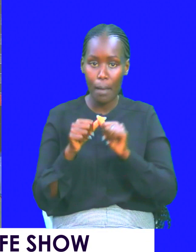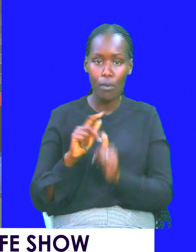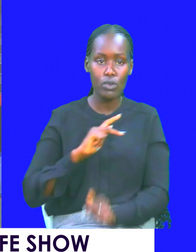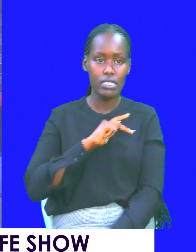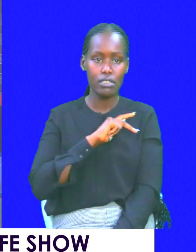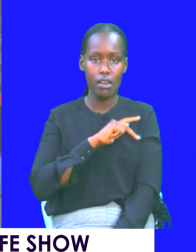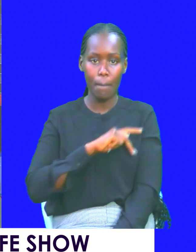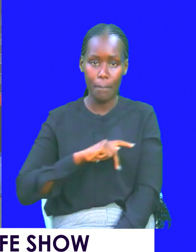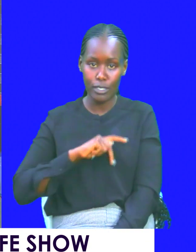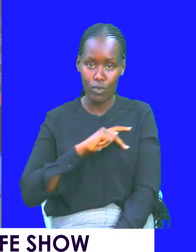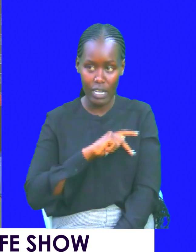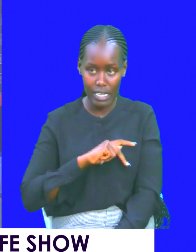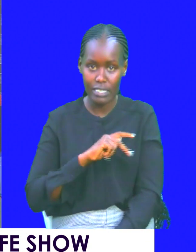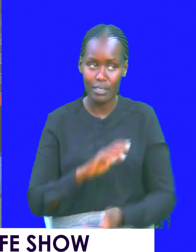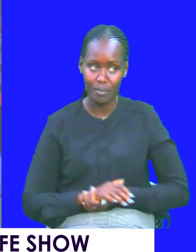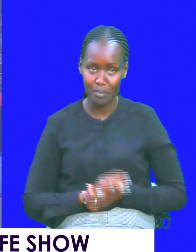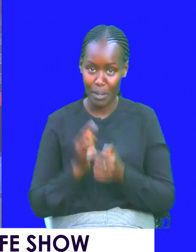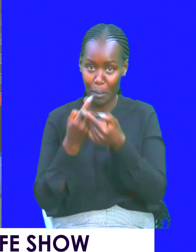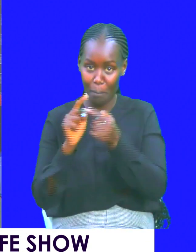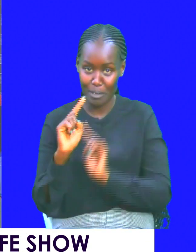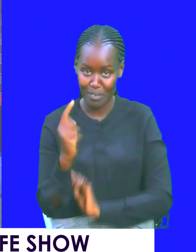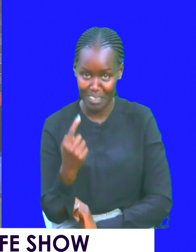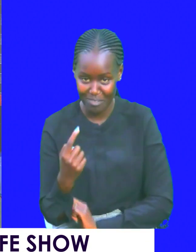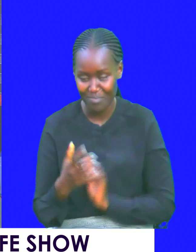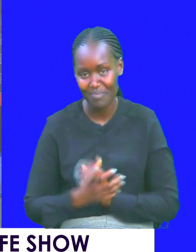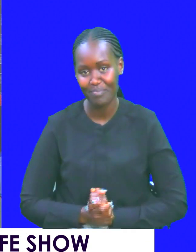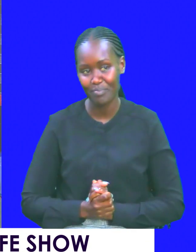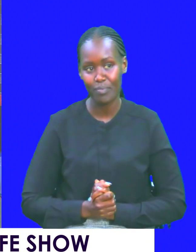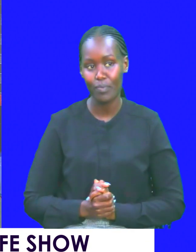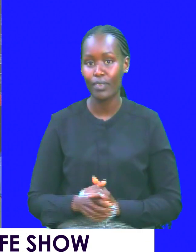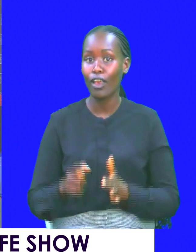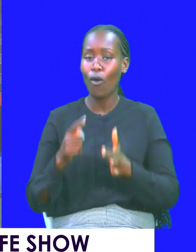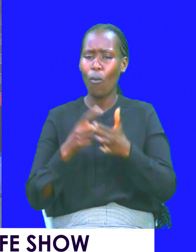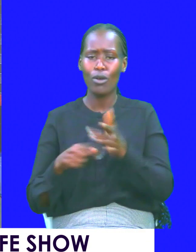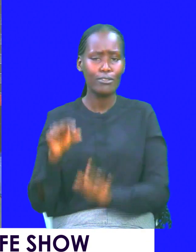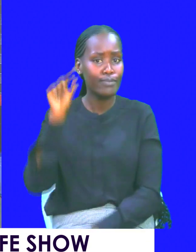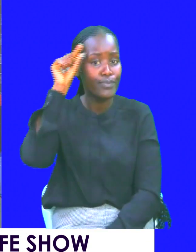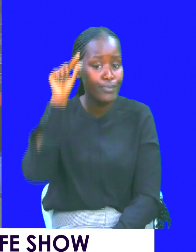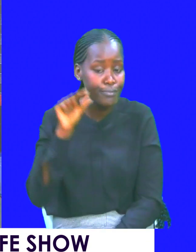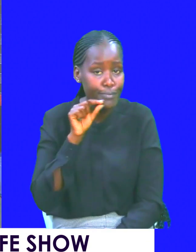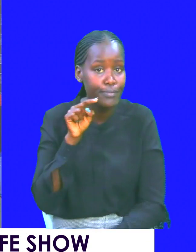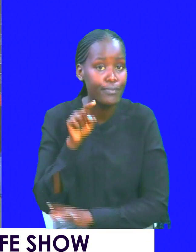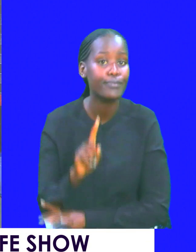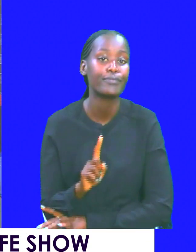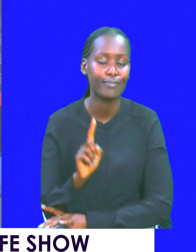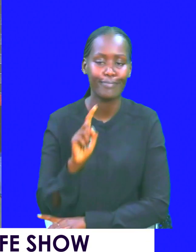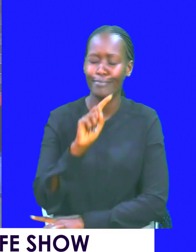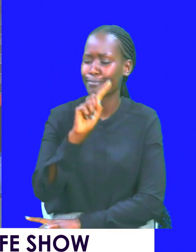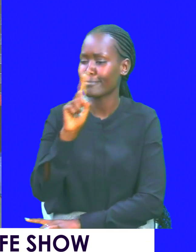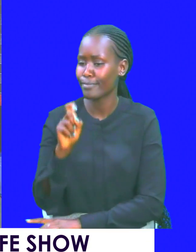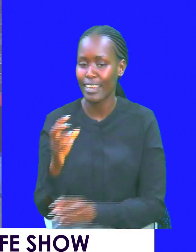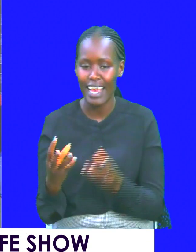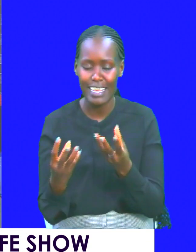crisis. But first, what is your gender? Yeah, very simple. That